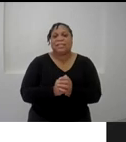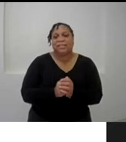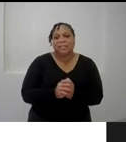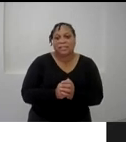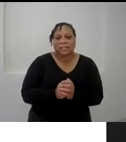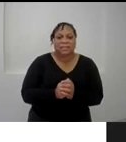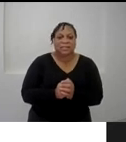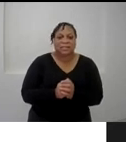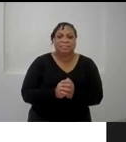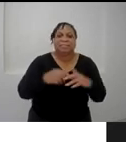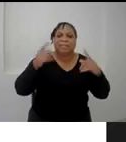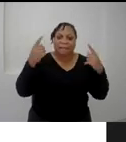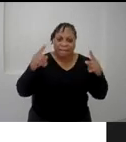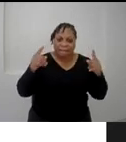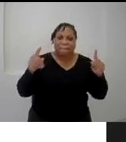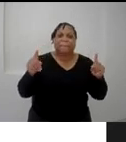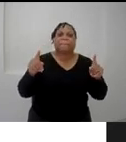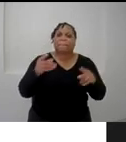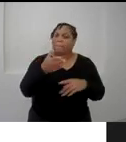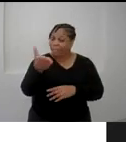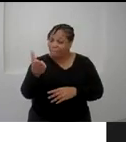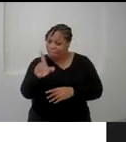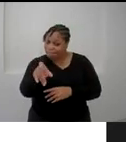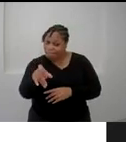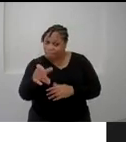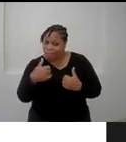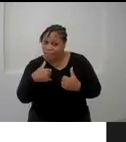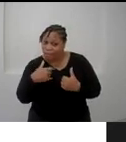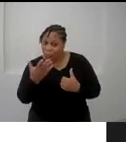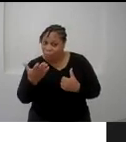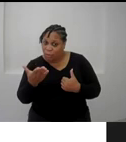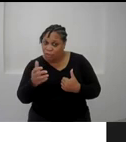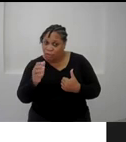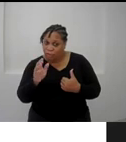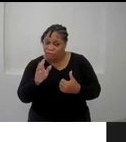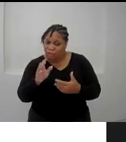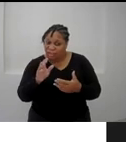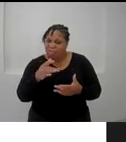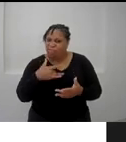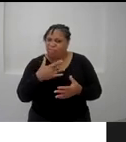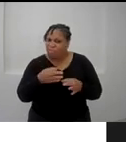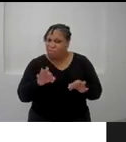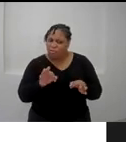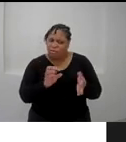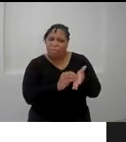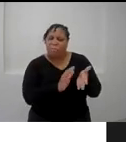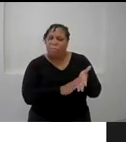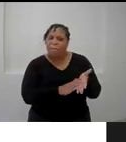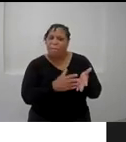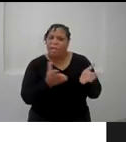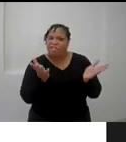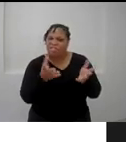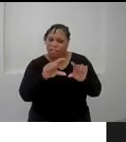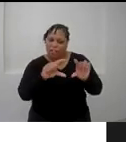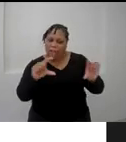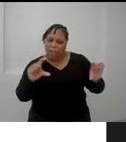Fabulous presentation, Dr. Bush. If there's anyone who has any questions in the chat, feel free to put those there. I will say, just so you